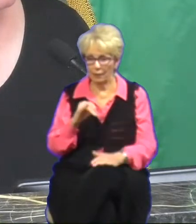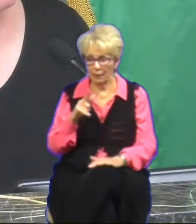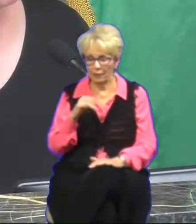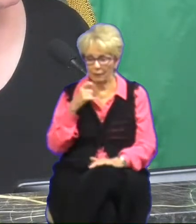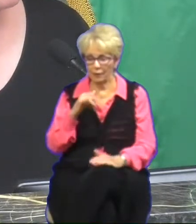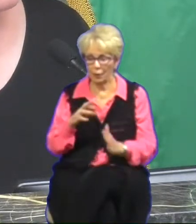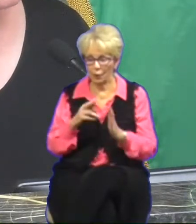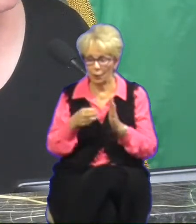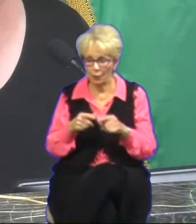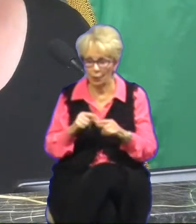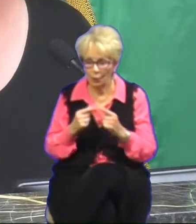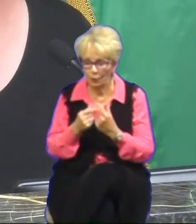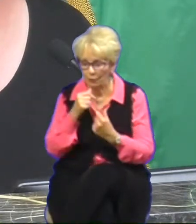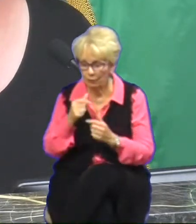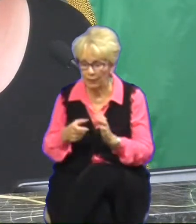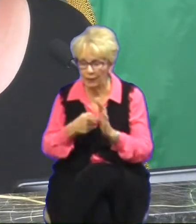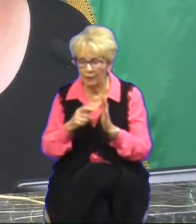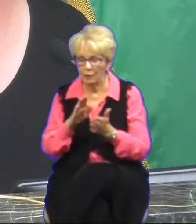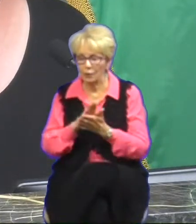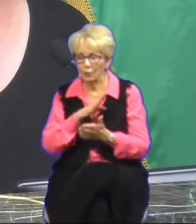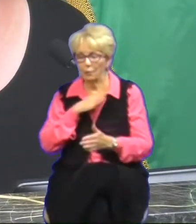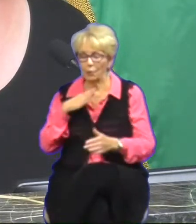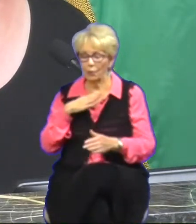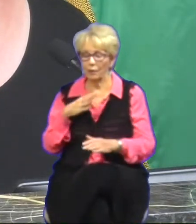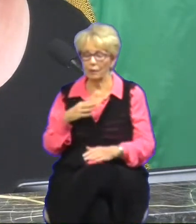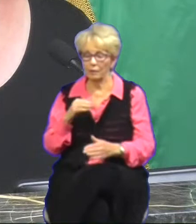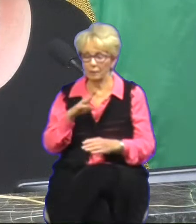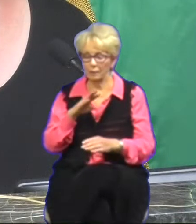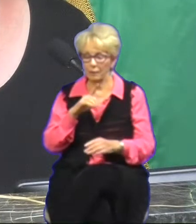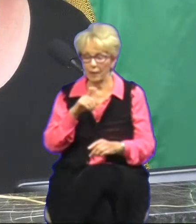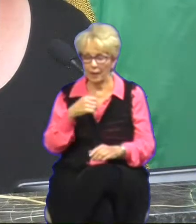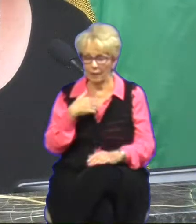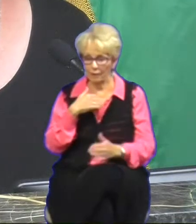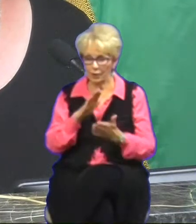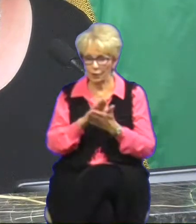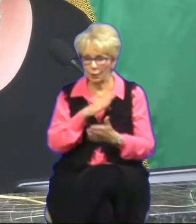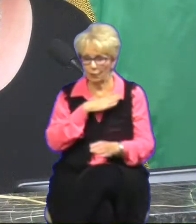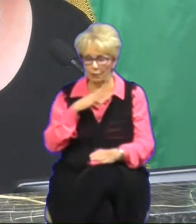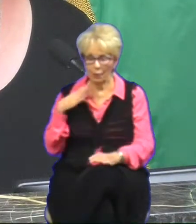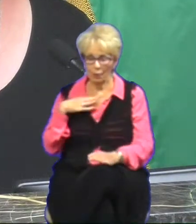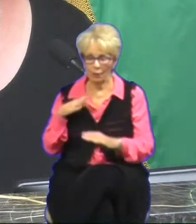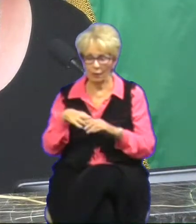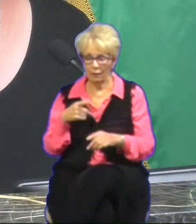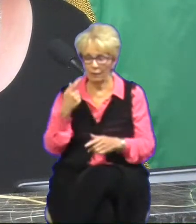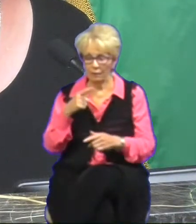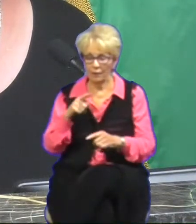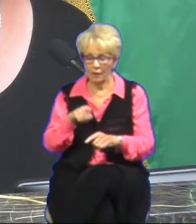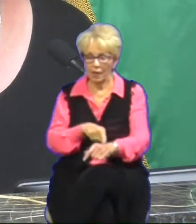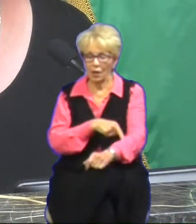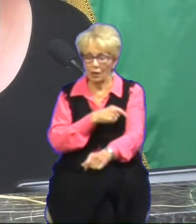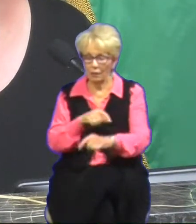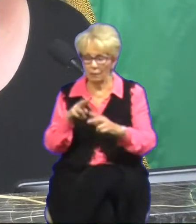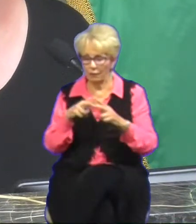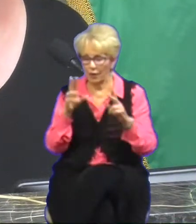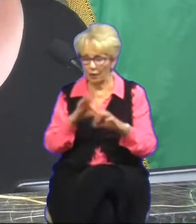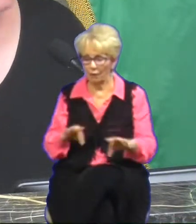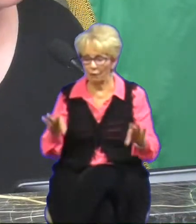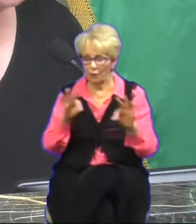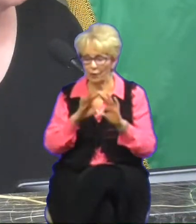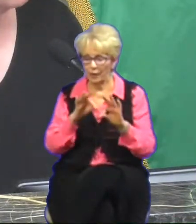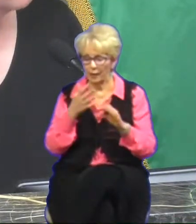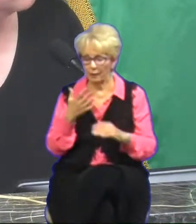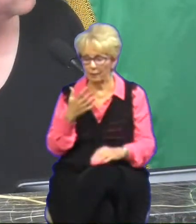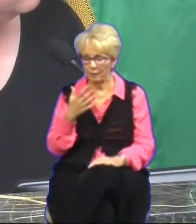this group don't require a school board member take part, having a school board member on there for some time has been very valuable and